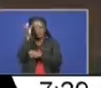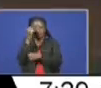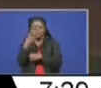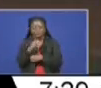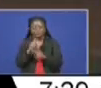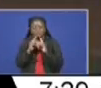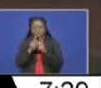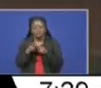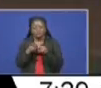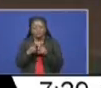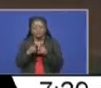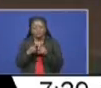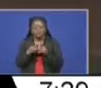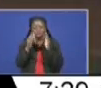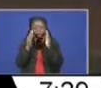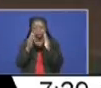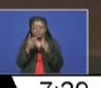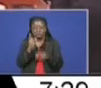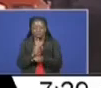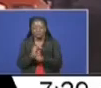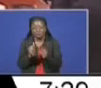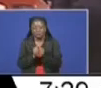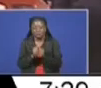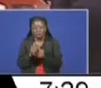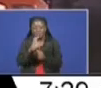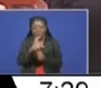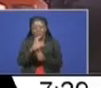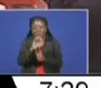solutions for addressing cyberbullying and the